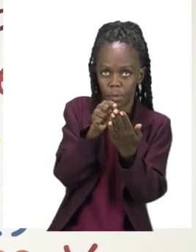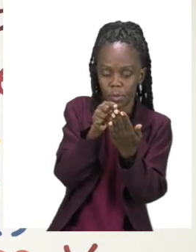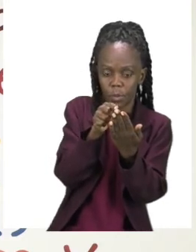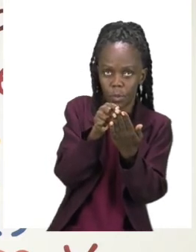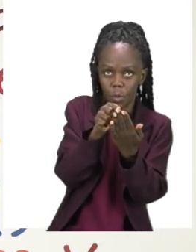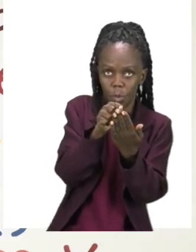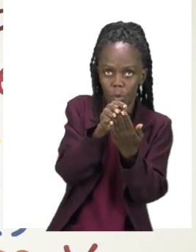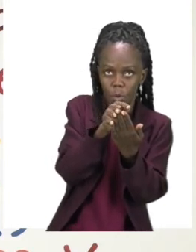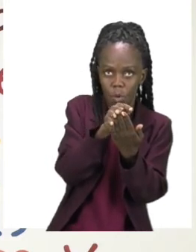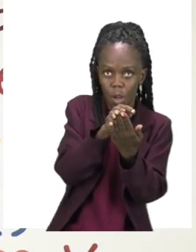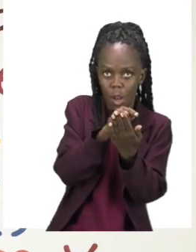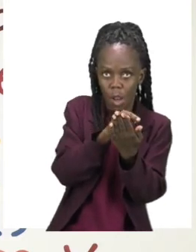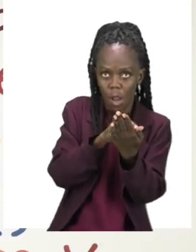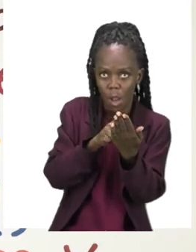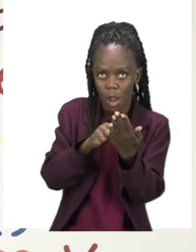go.